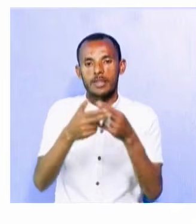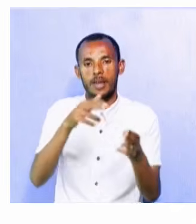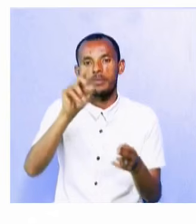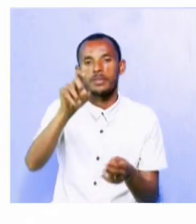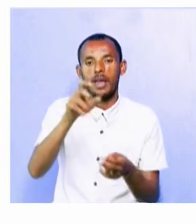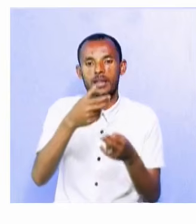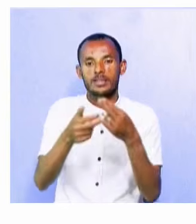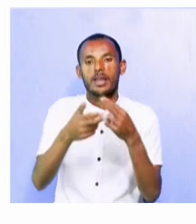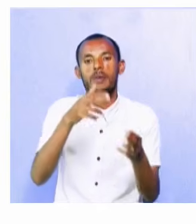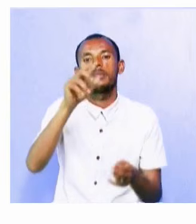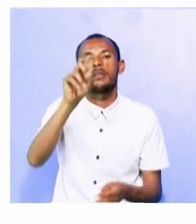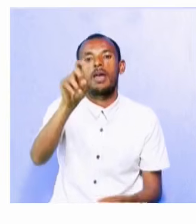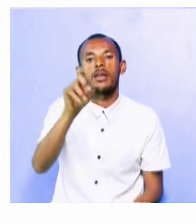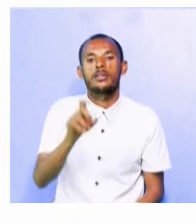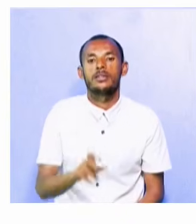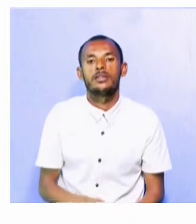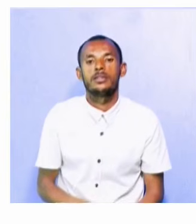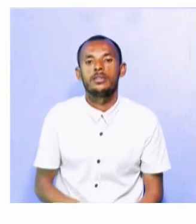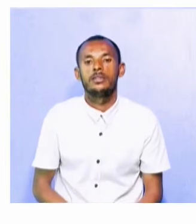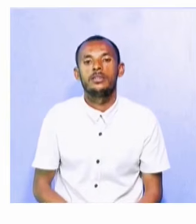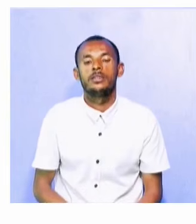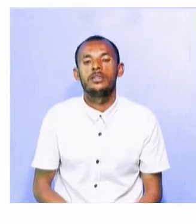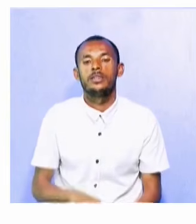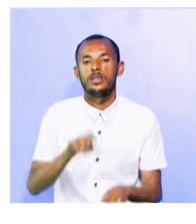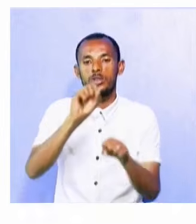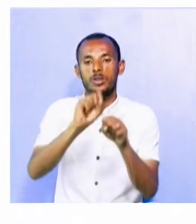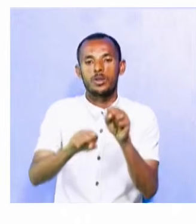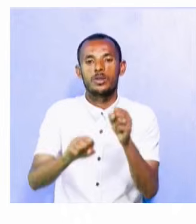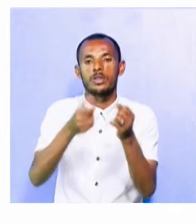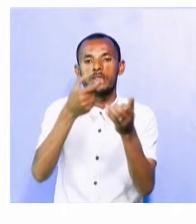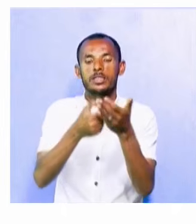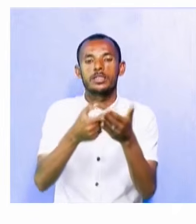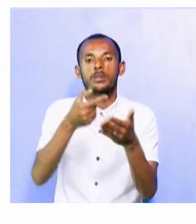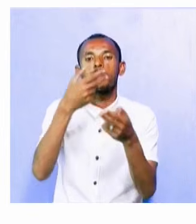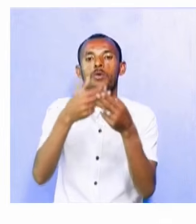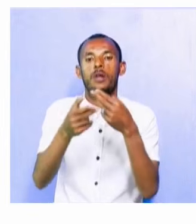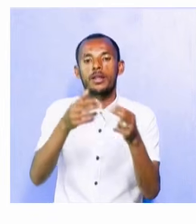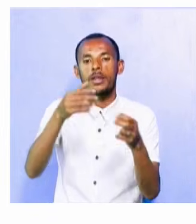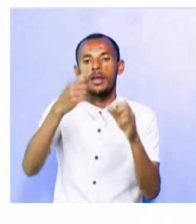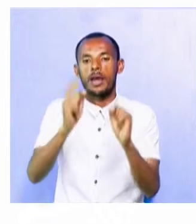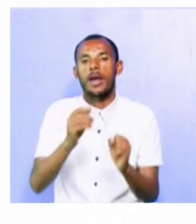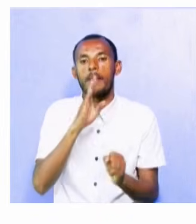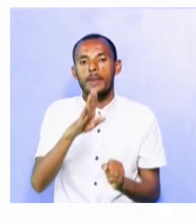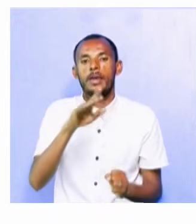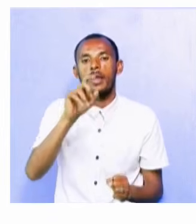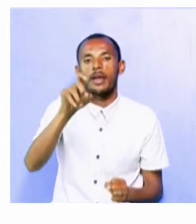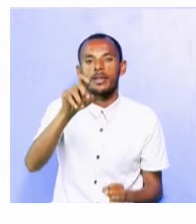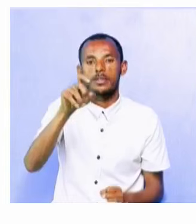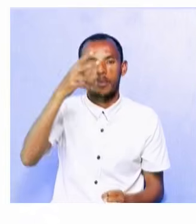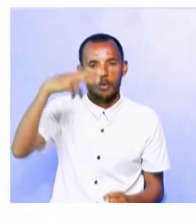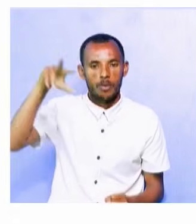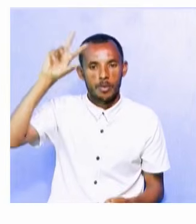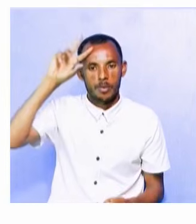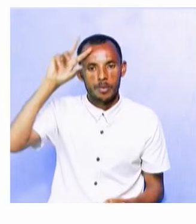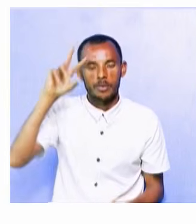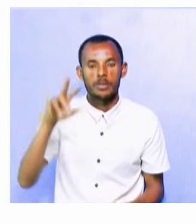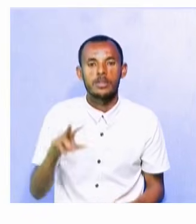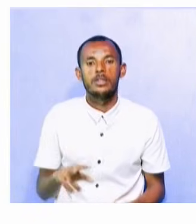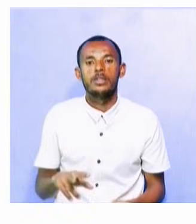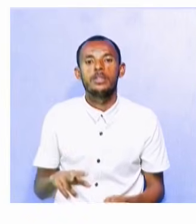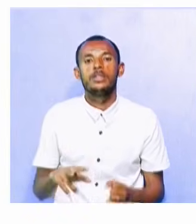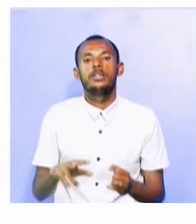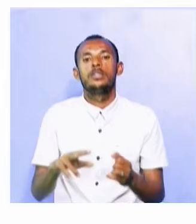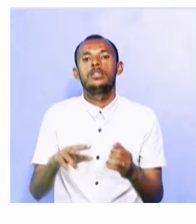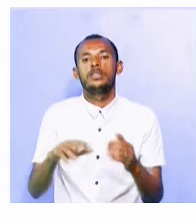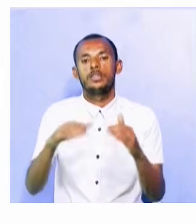x times x. Okay, so this product becomes x to the power of 3. So the volume of